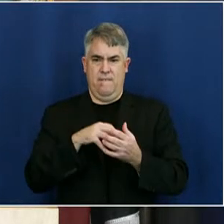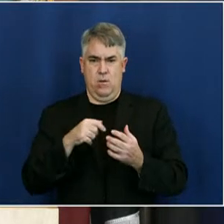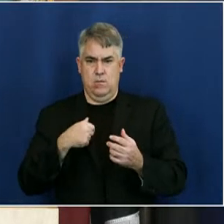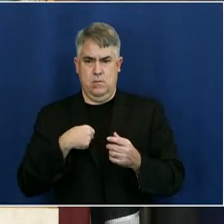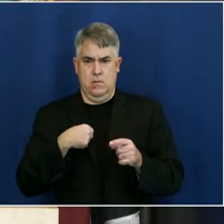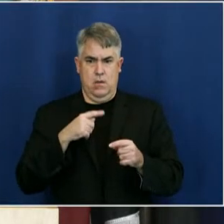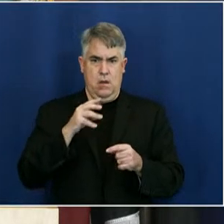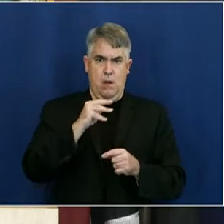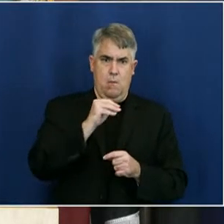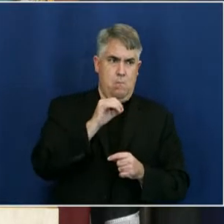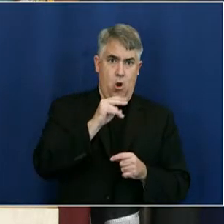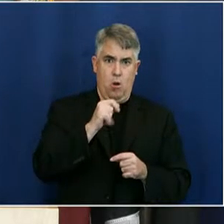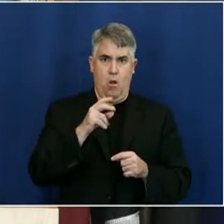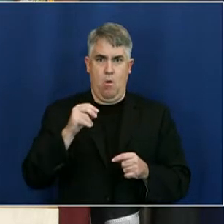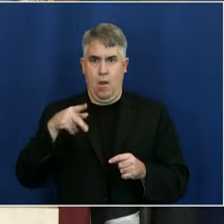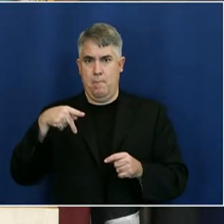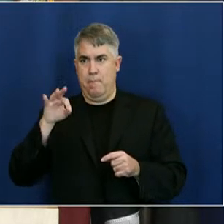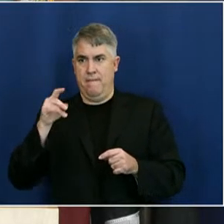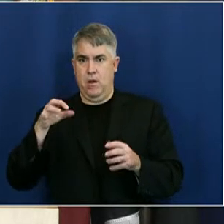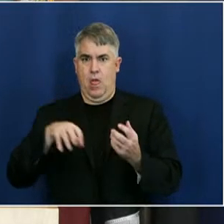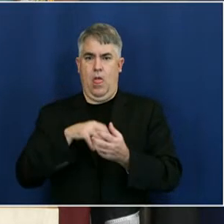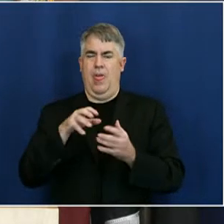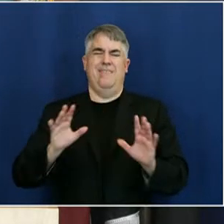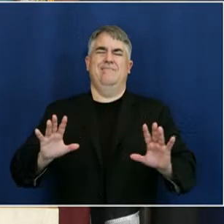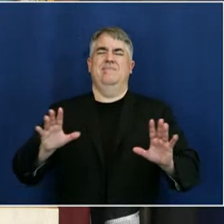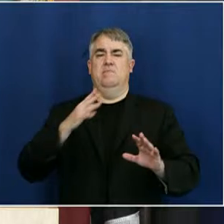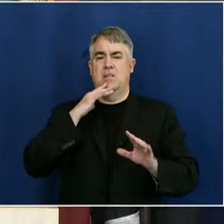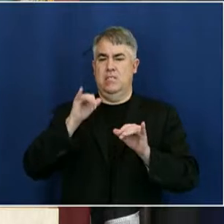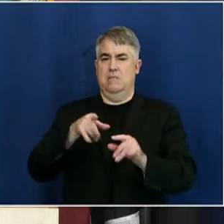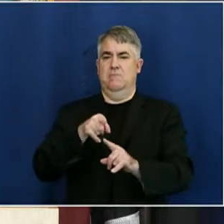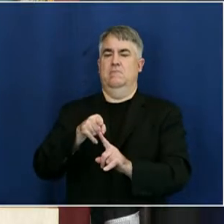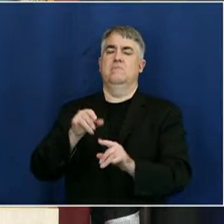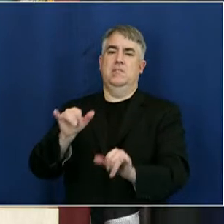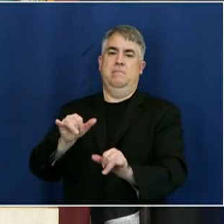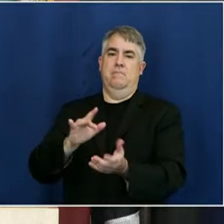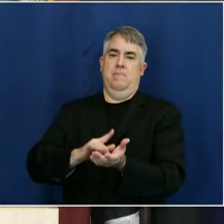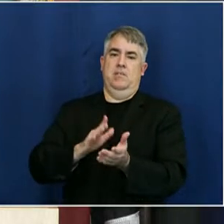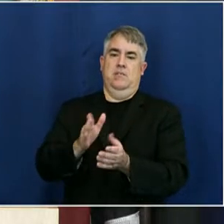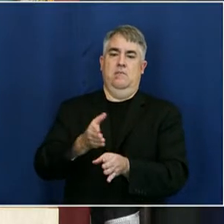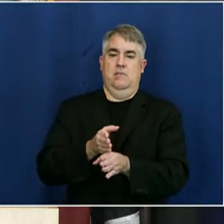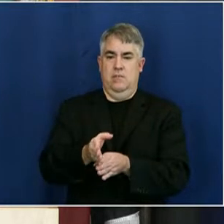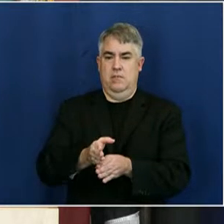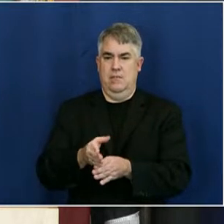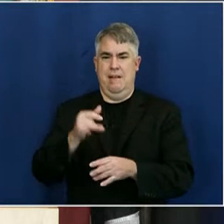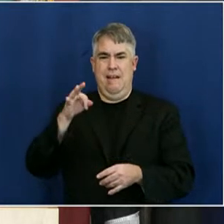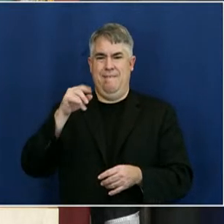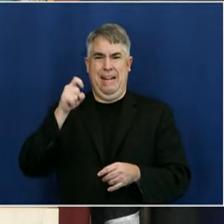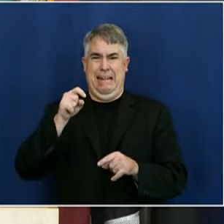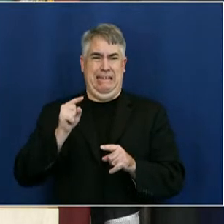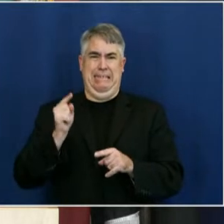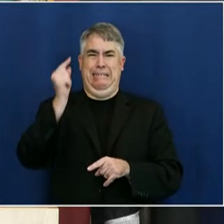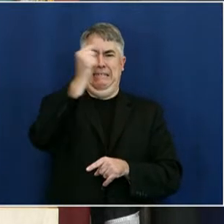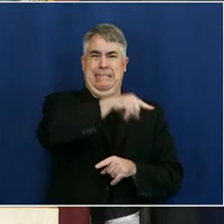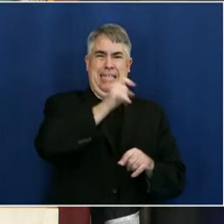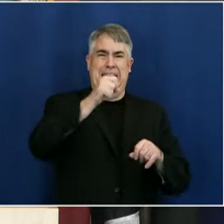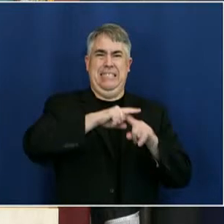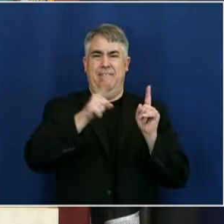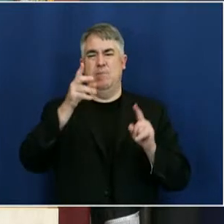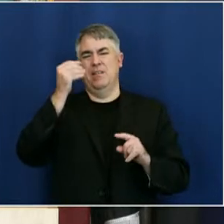got. Having said that, though, it is possible for someone to go to a different location, but it's not something we encourage.